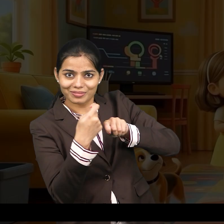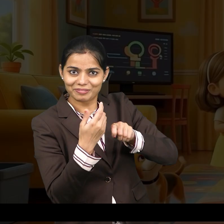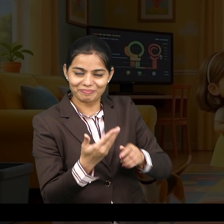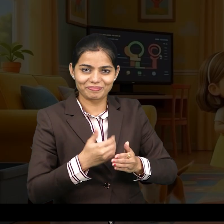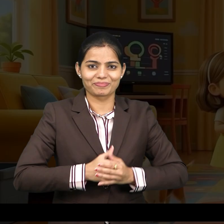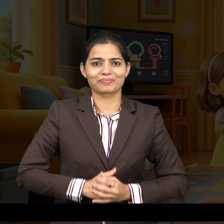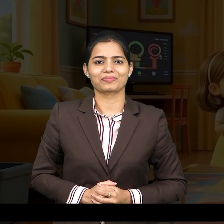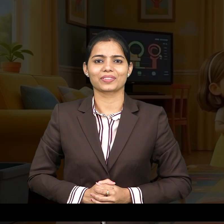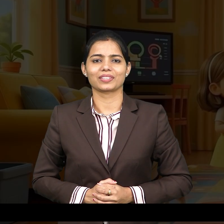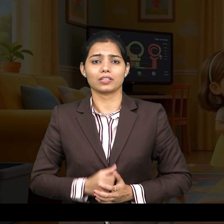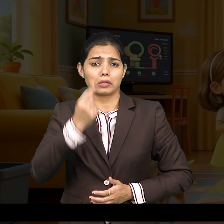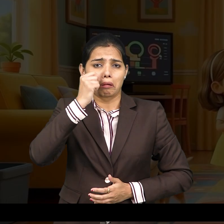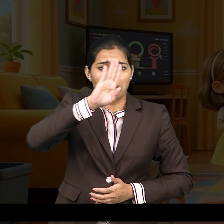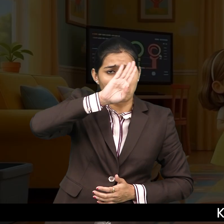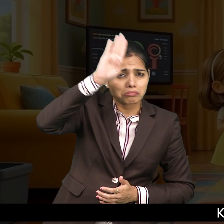cricket,